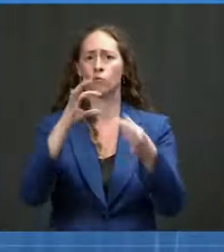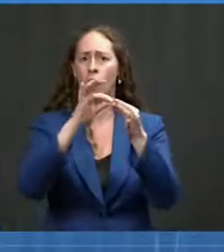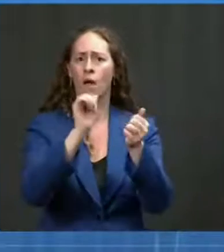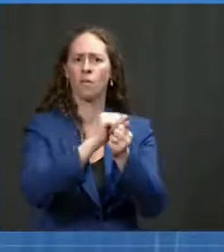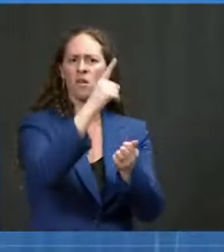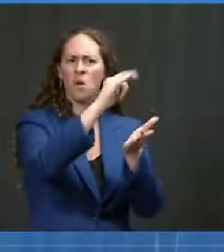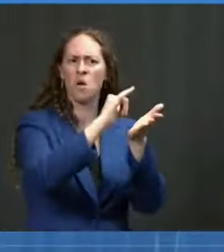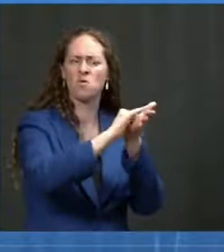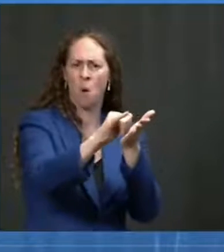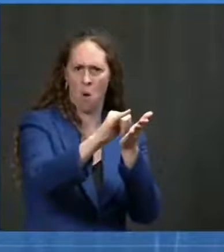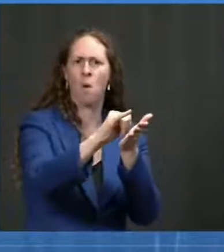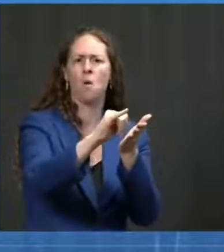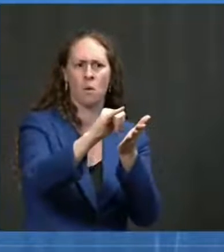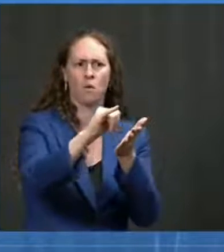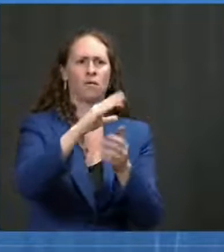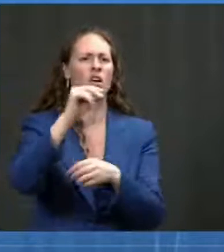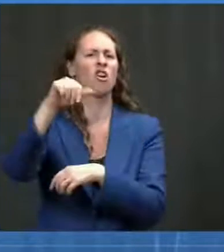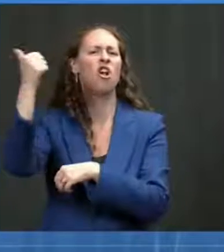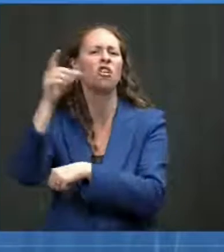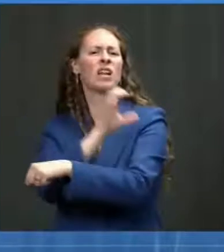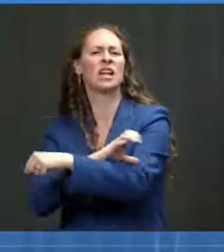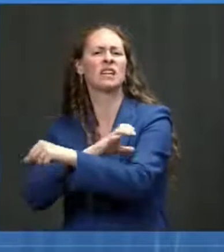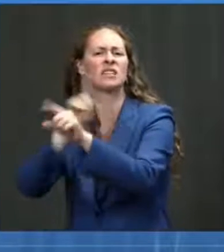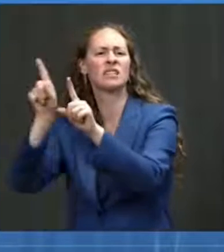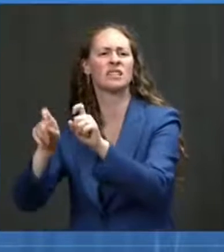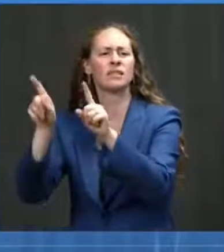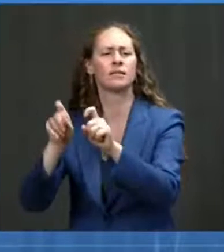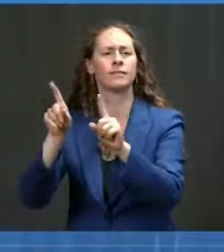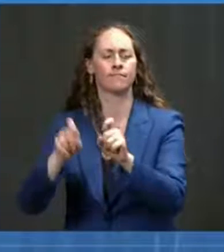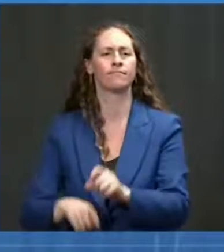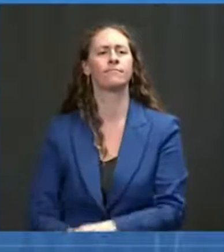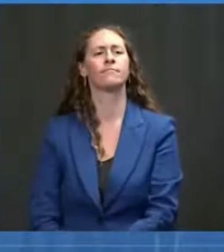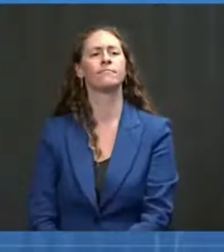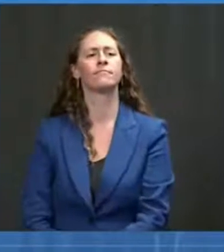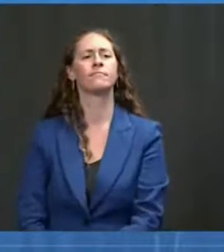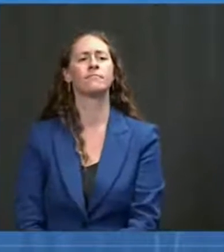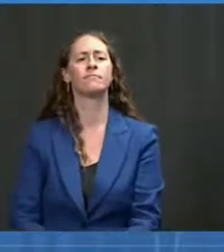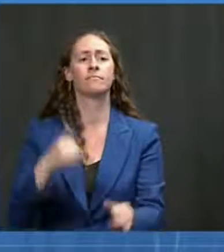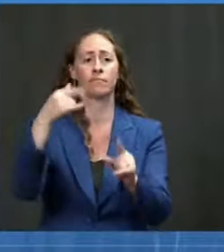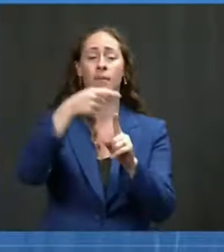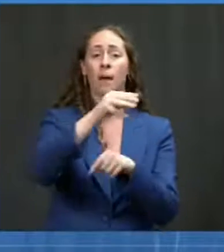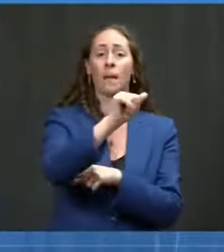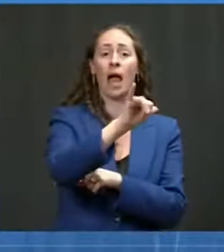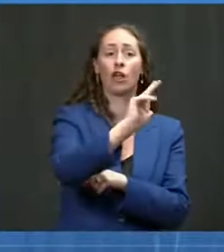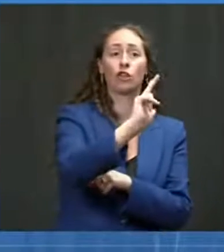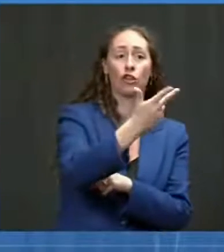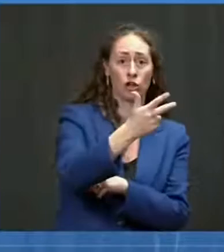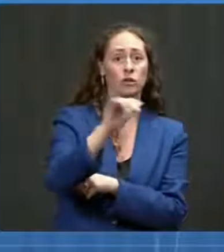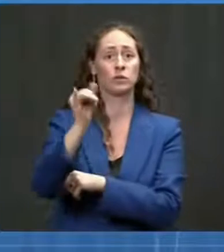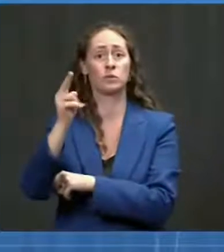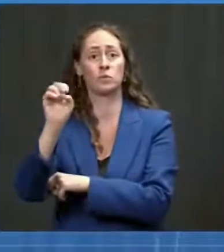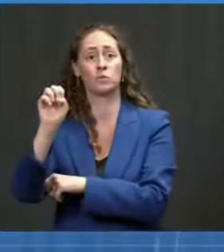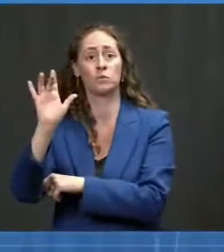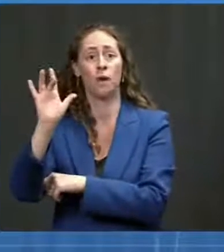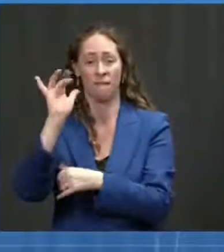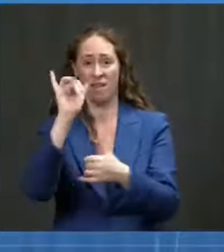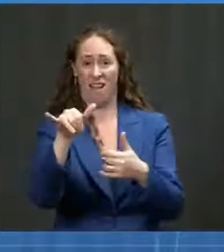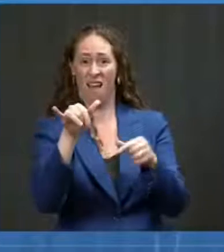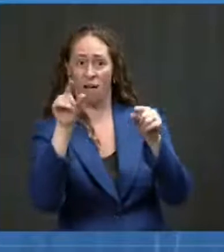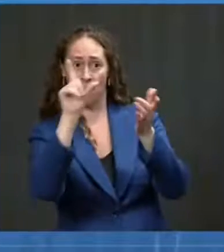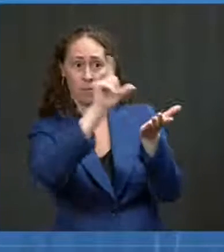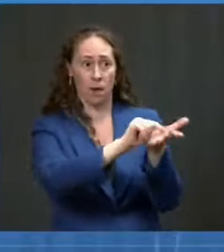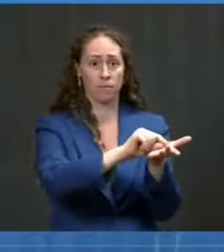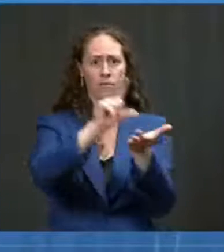Clinic. From May 3rd through July 25th, New York examined COVID-19 tests and linked them to